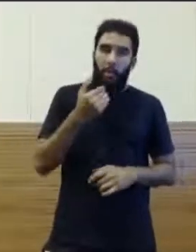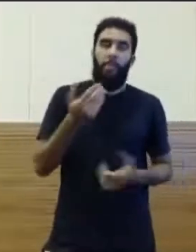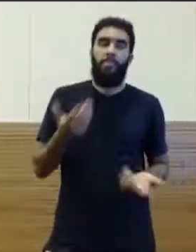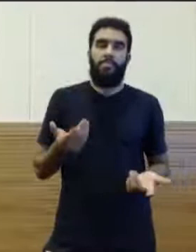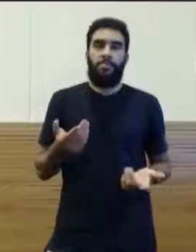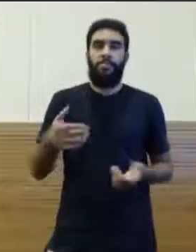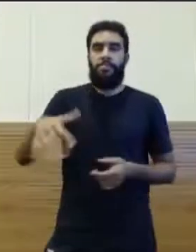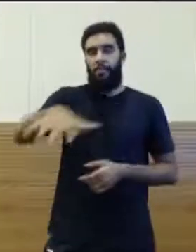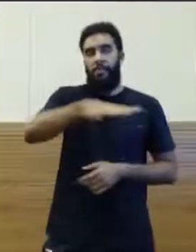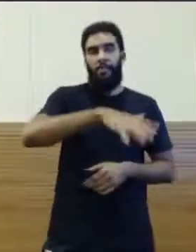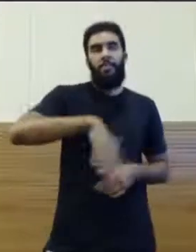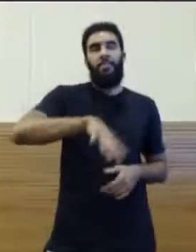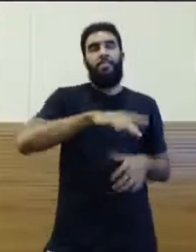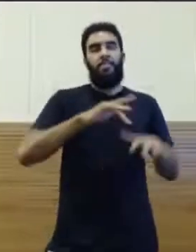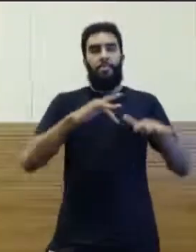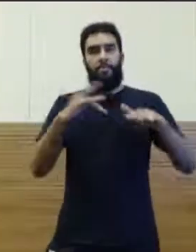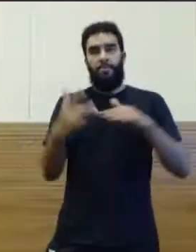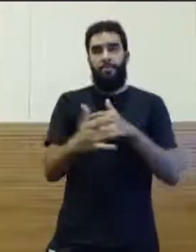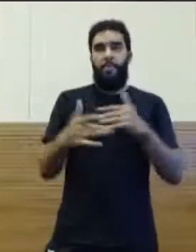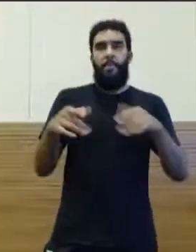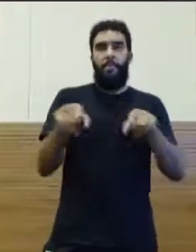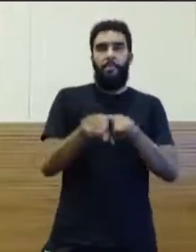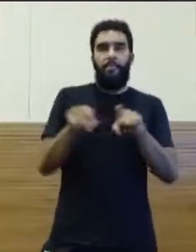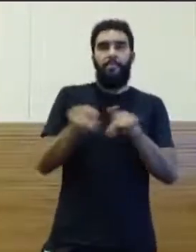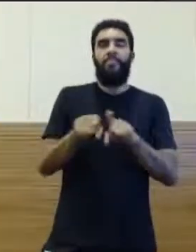the right to nutrition,